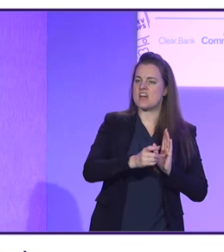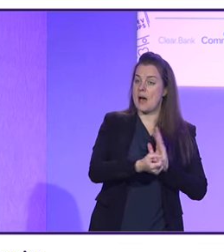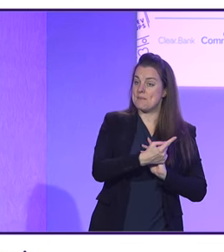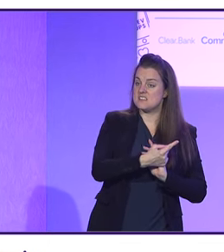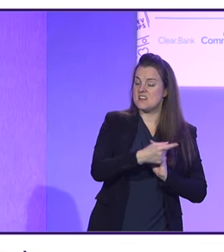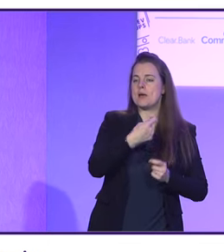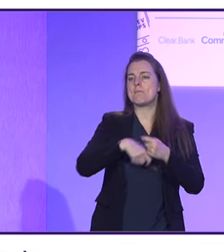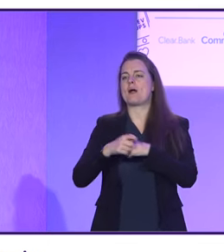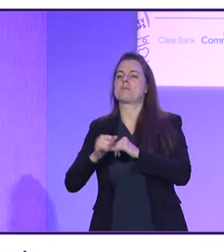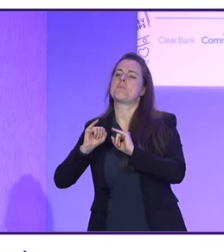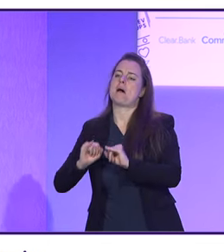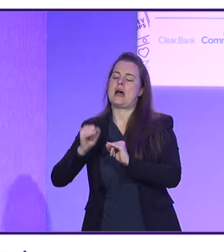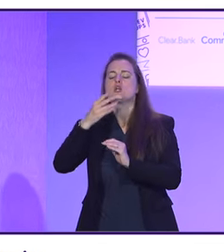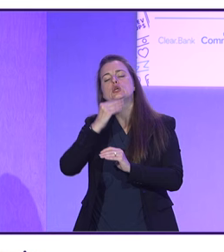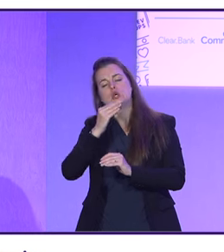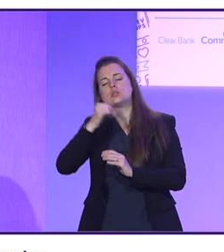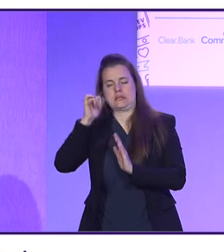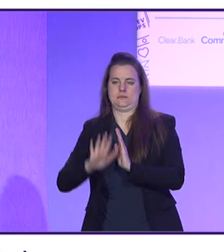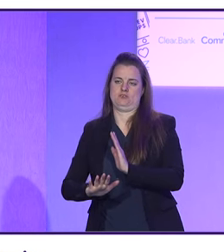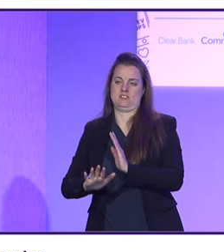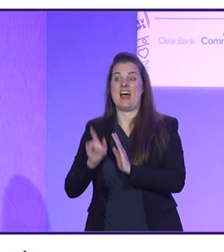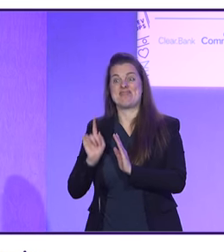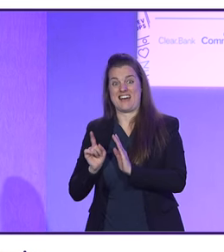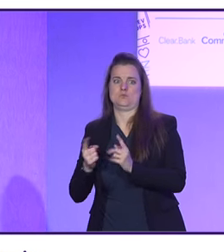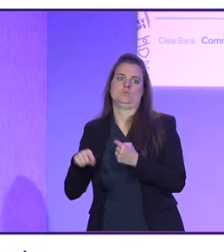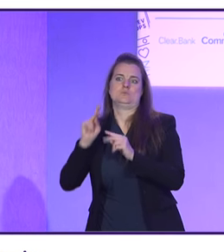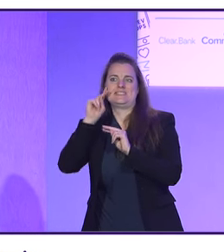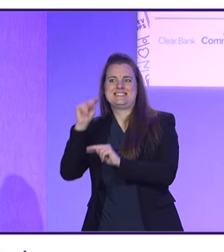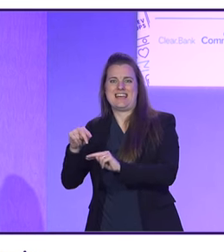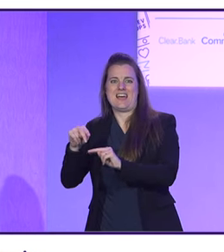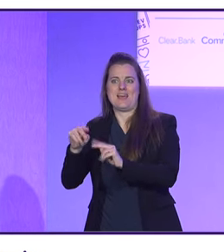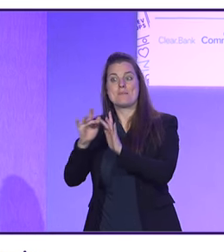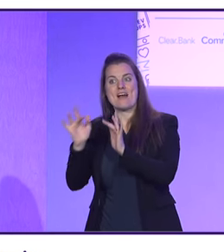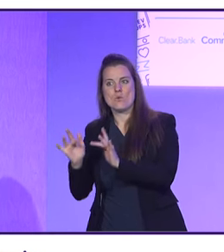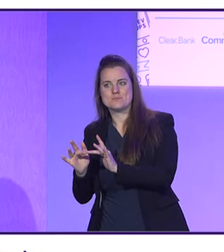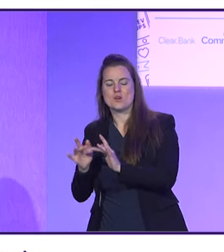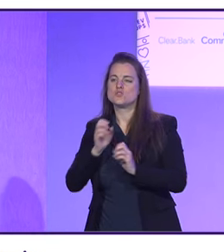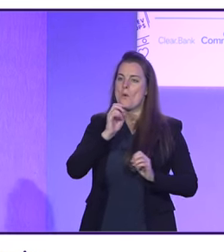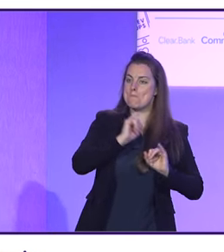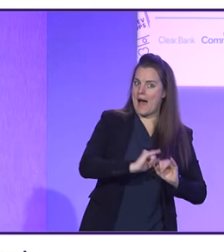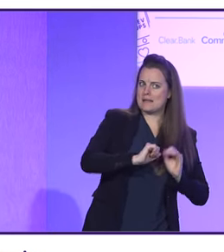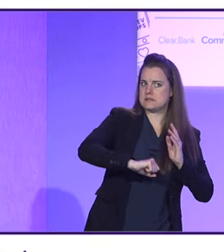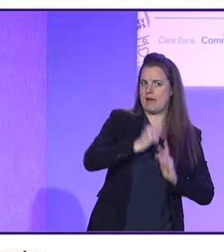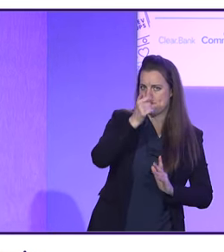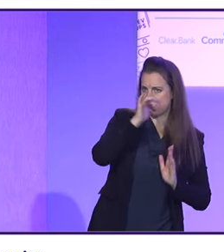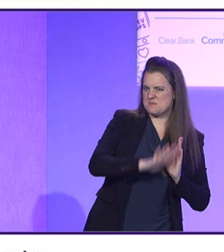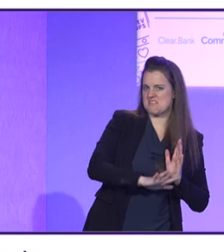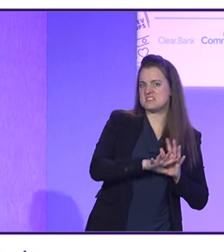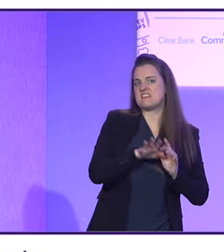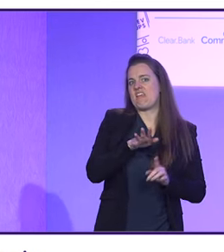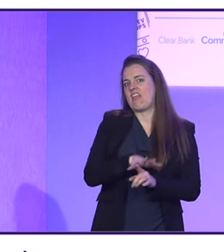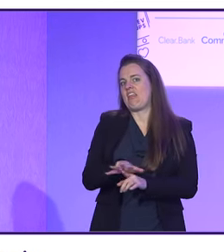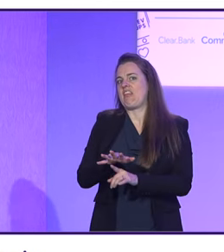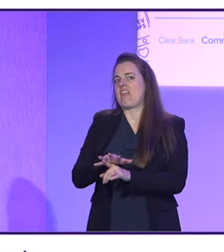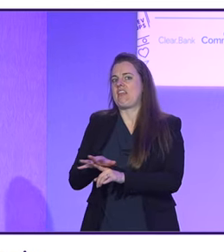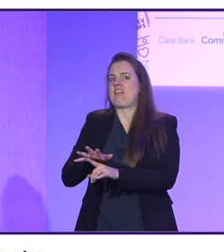user experience. And that's what we're seeing from our platforms. We're letting our bad developer experience leak into how our application